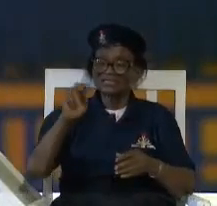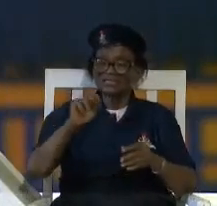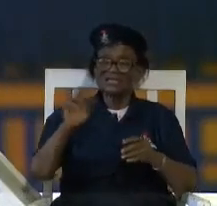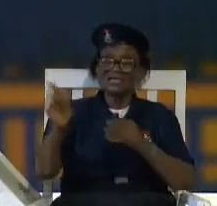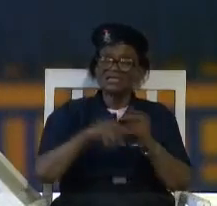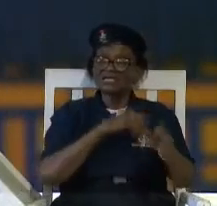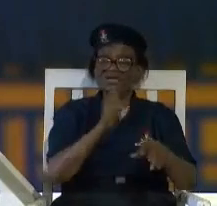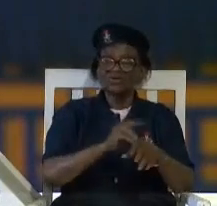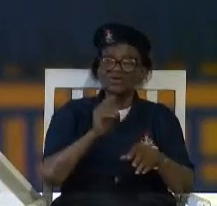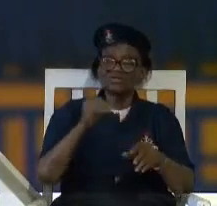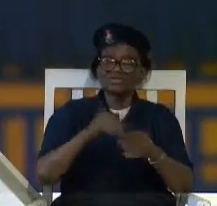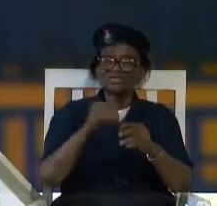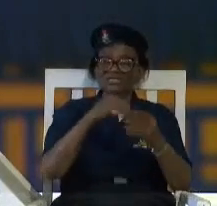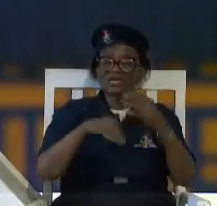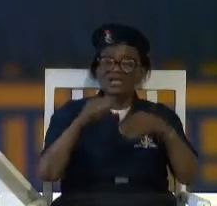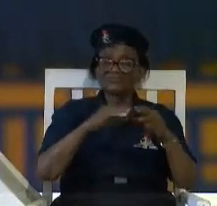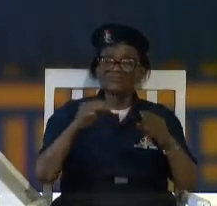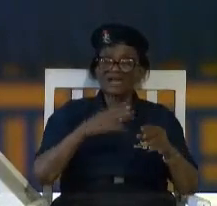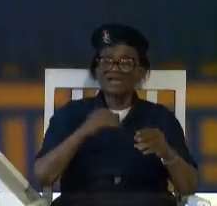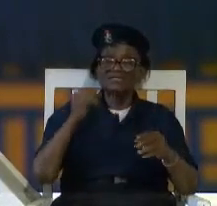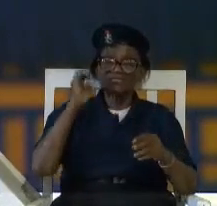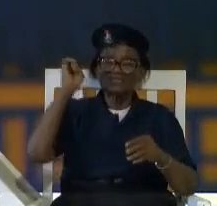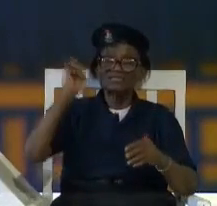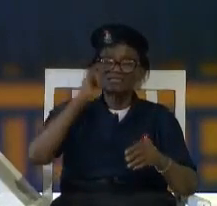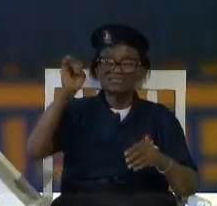And He's the all-sufficient God.